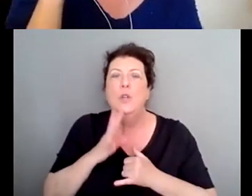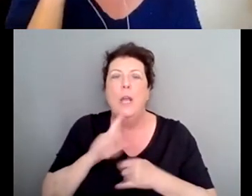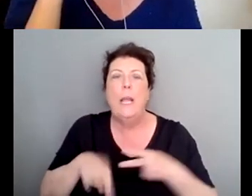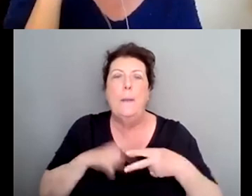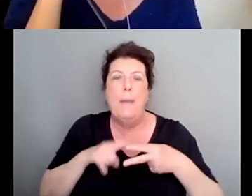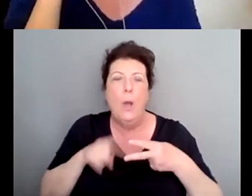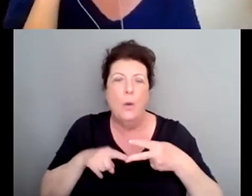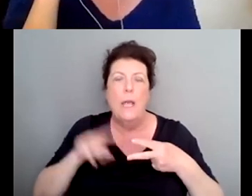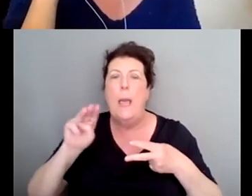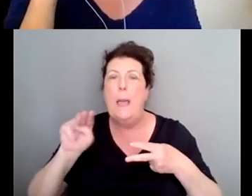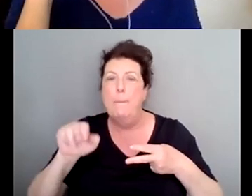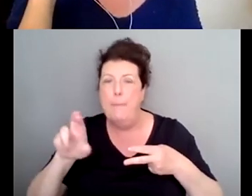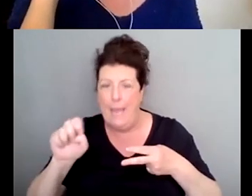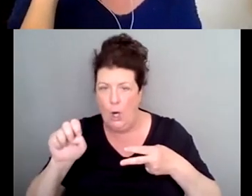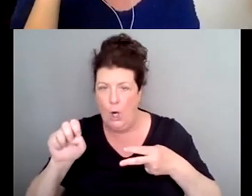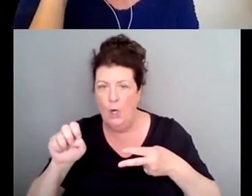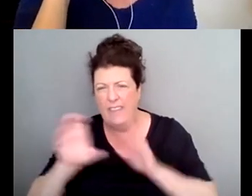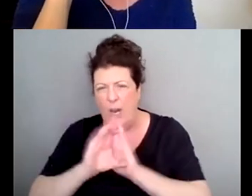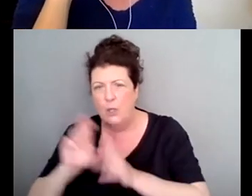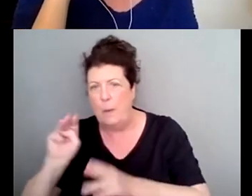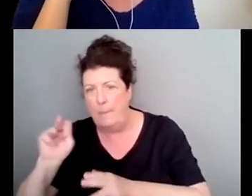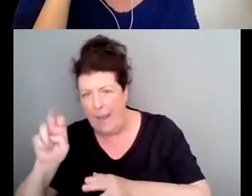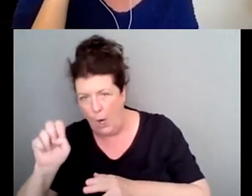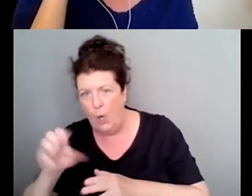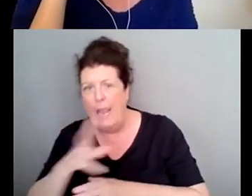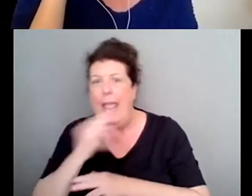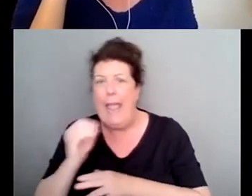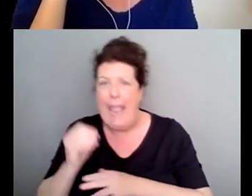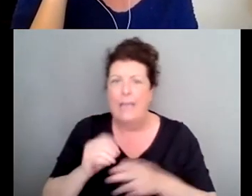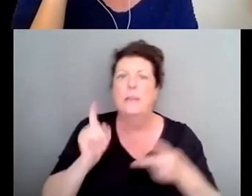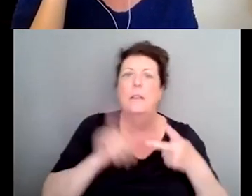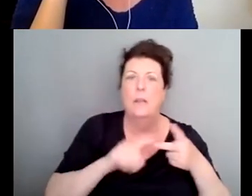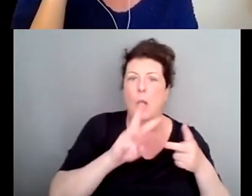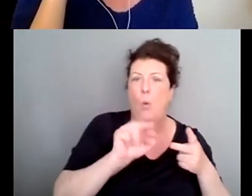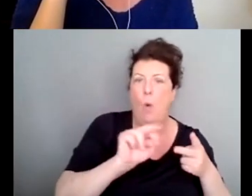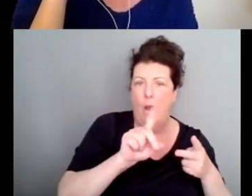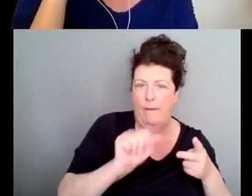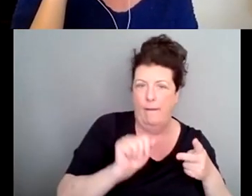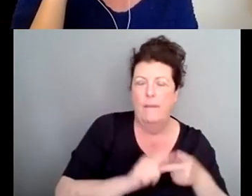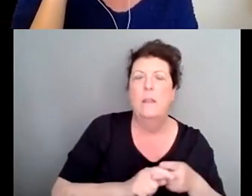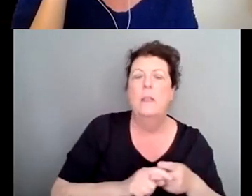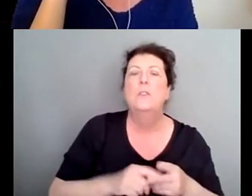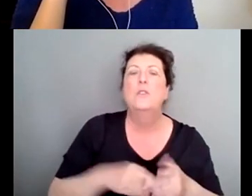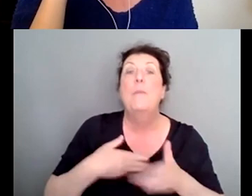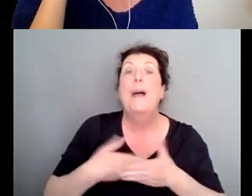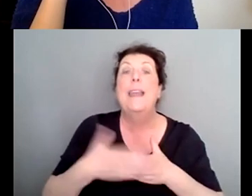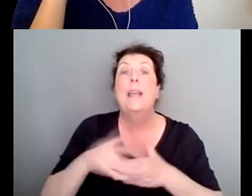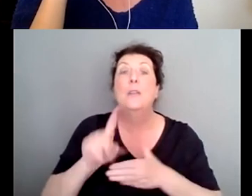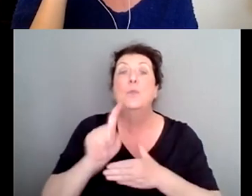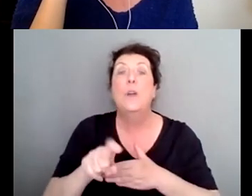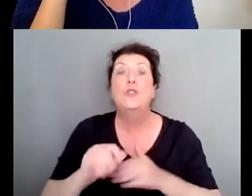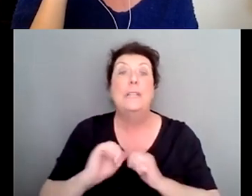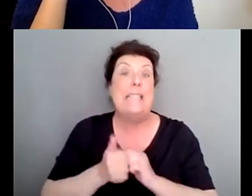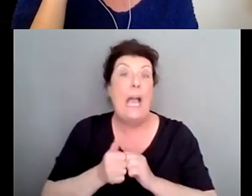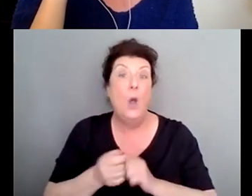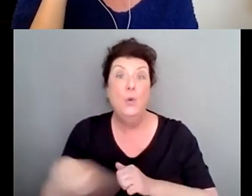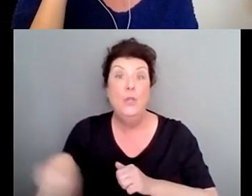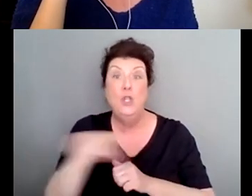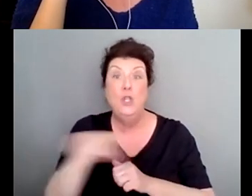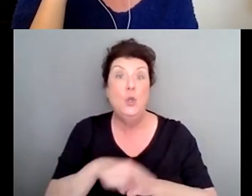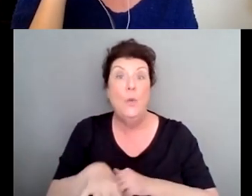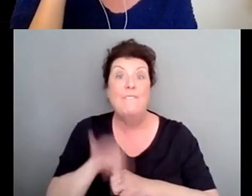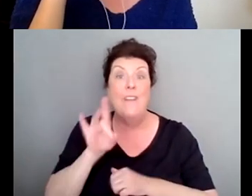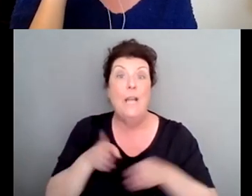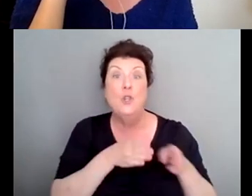Uh, and my next question is how did you find your way into writing these characters? How did you